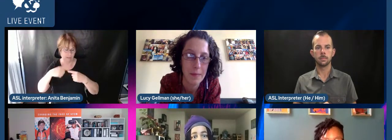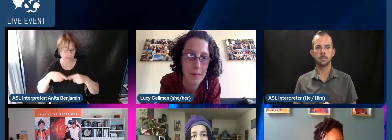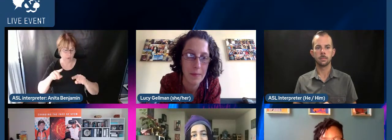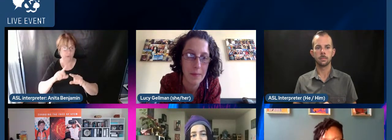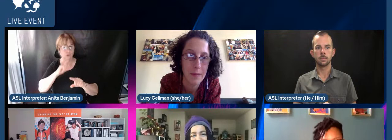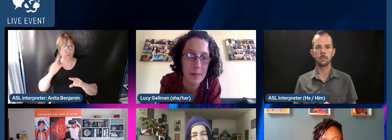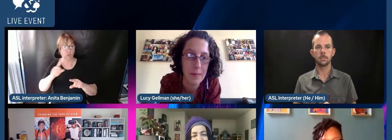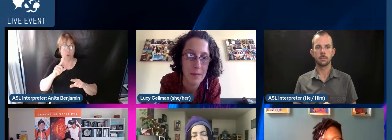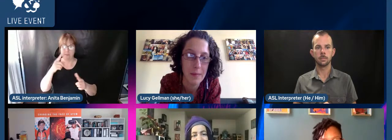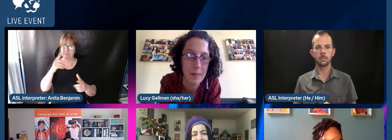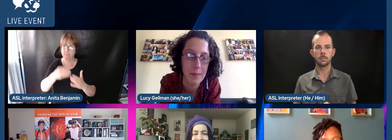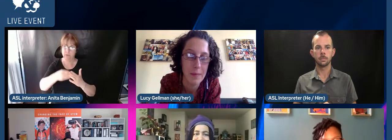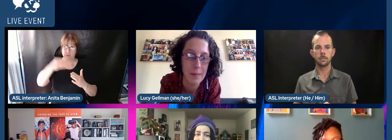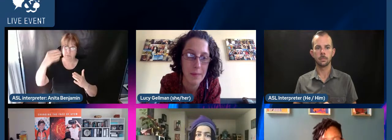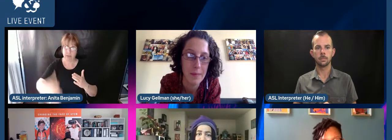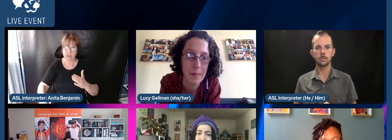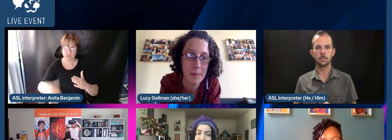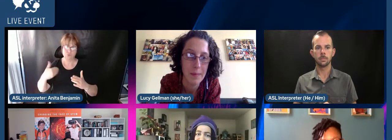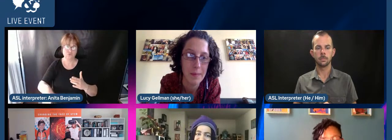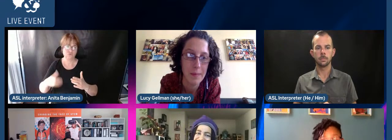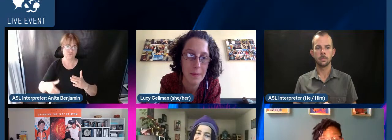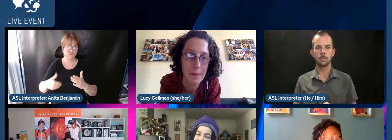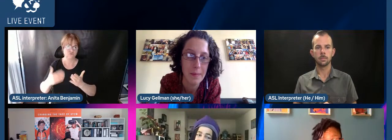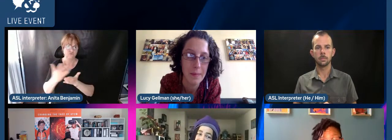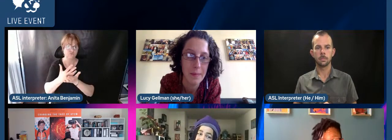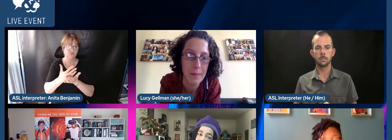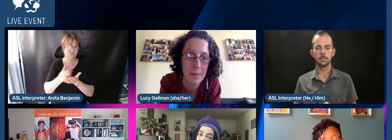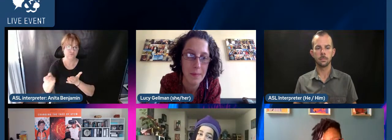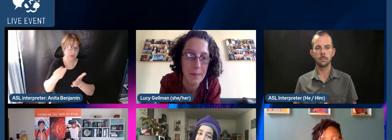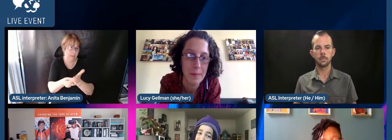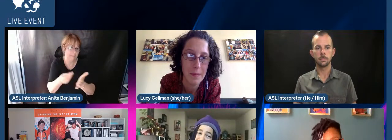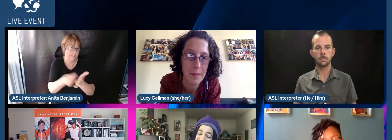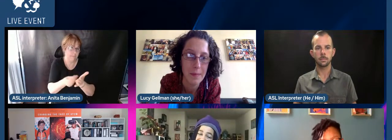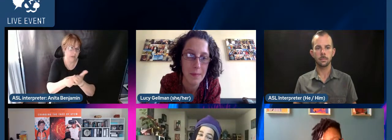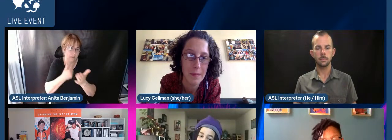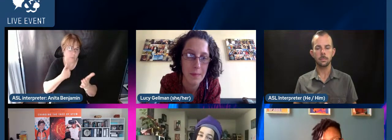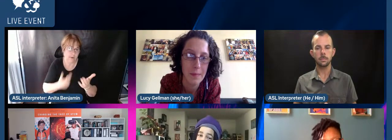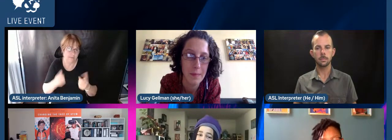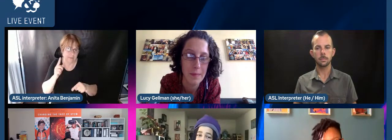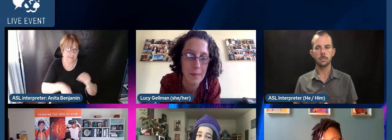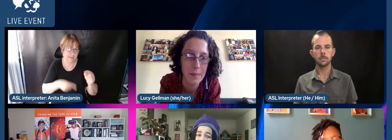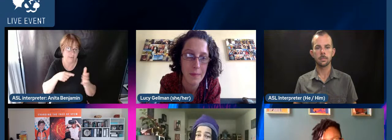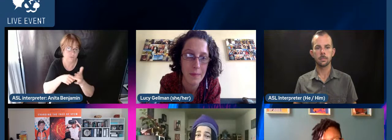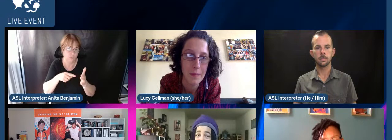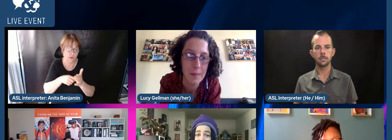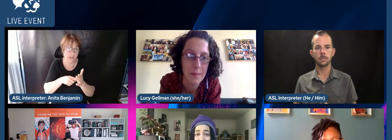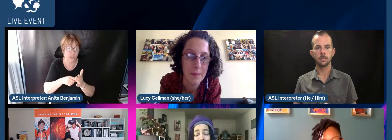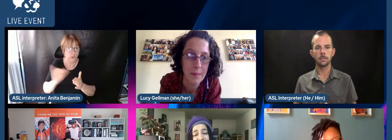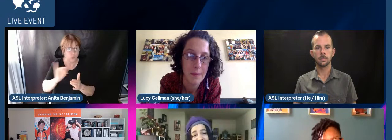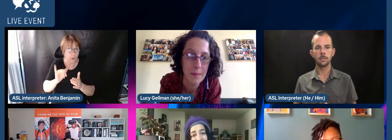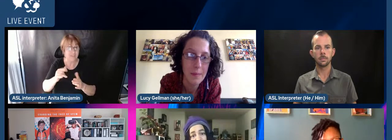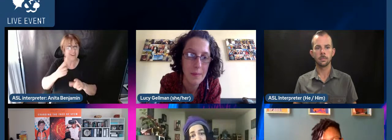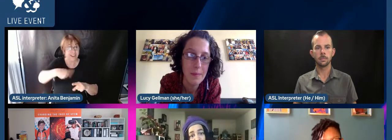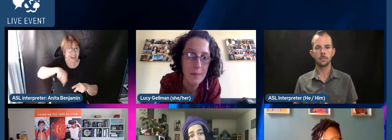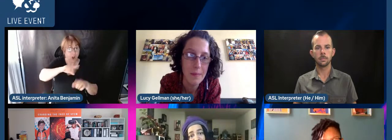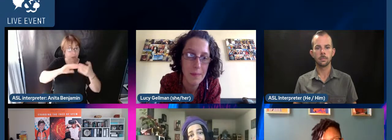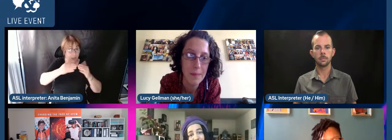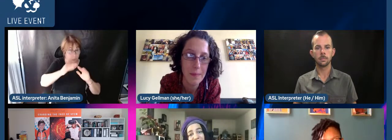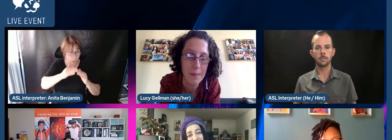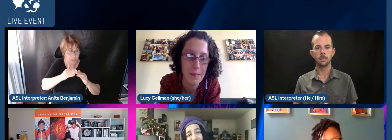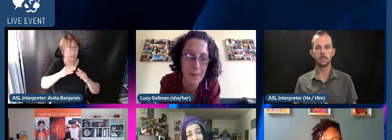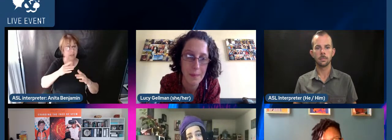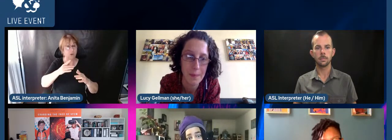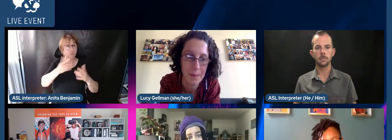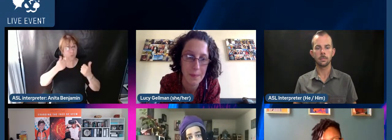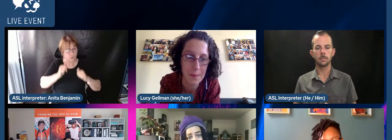budget. And so even in the disabled justice-led space for building accessibility, we enacted a moment